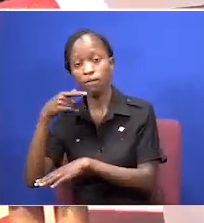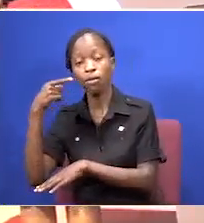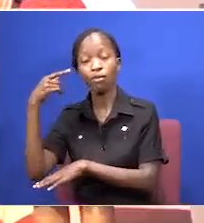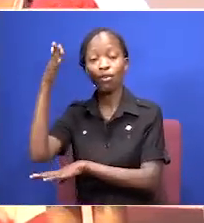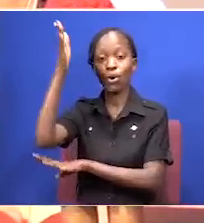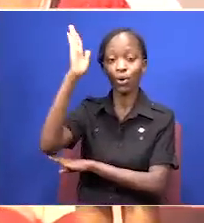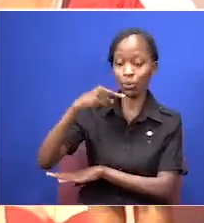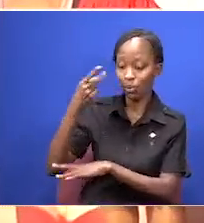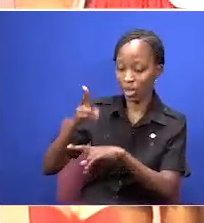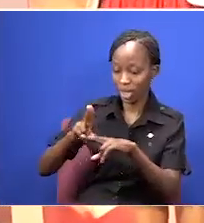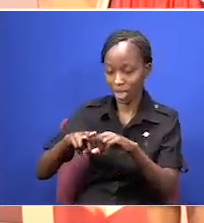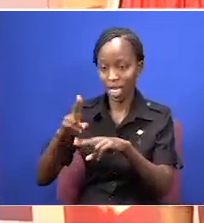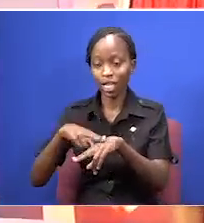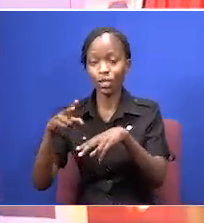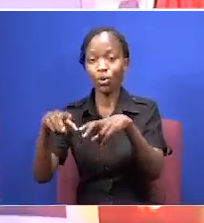oh